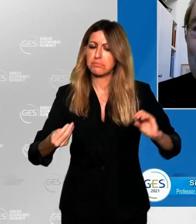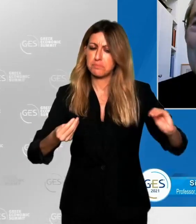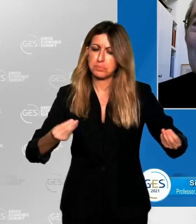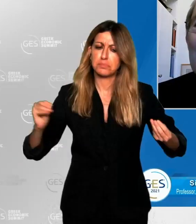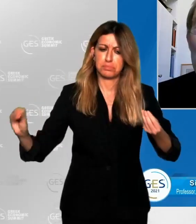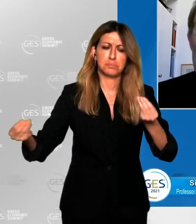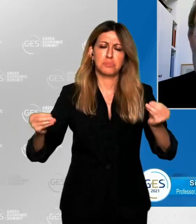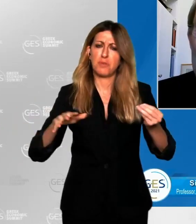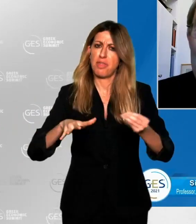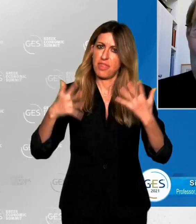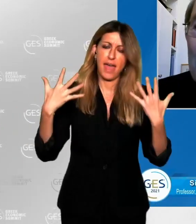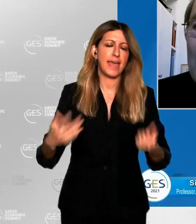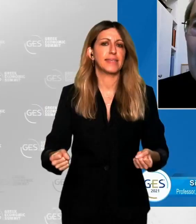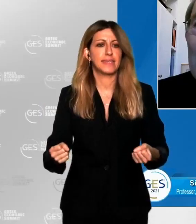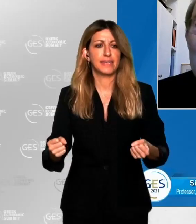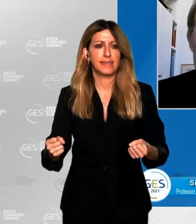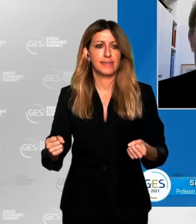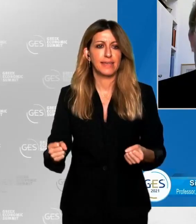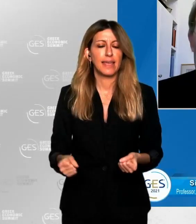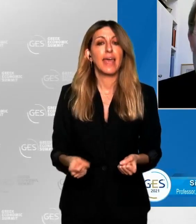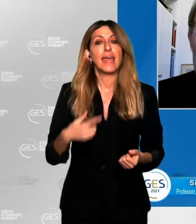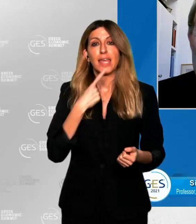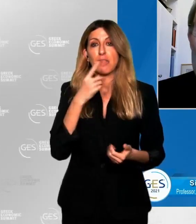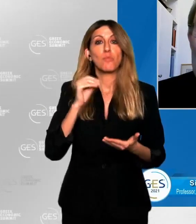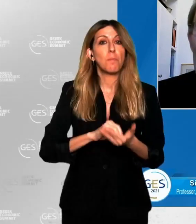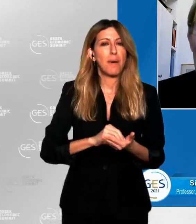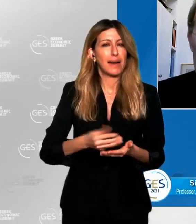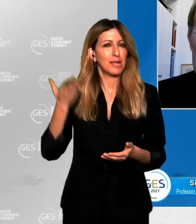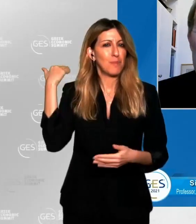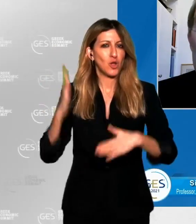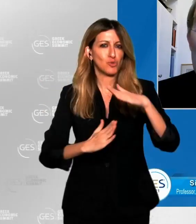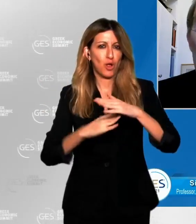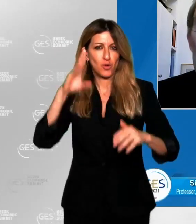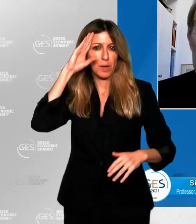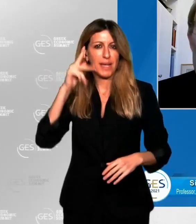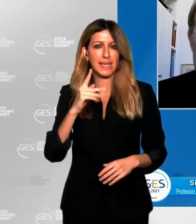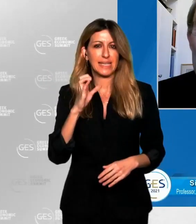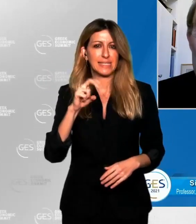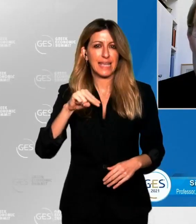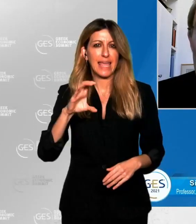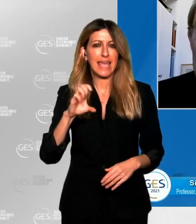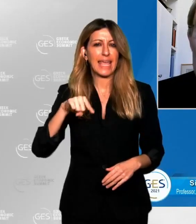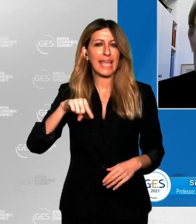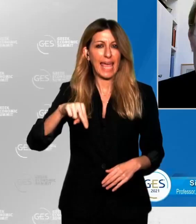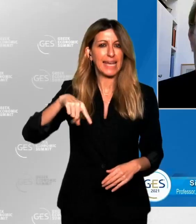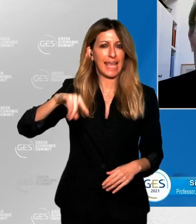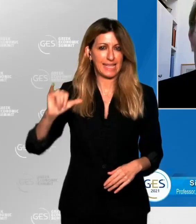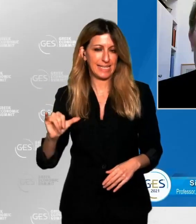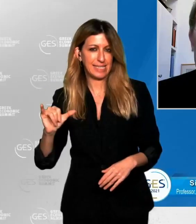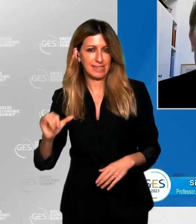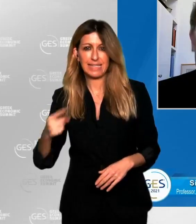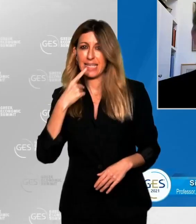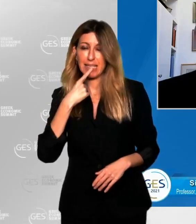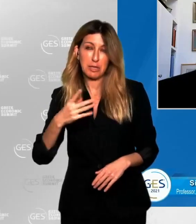John F. Kennedy here, where exactly what we're debating now, we're being debated in